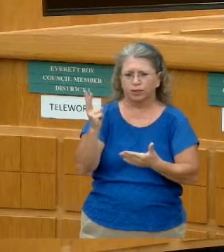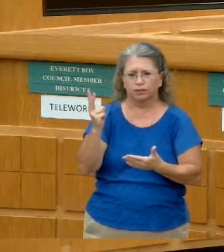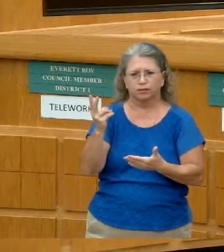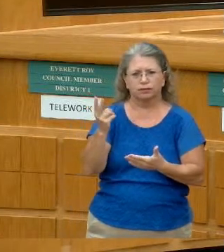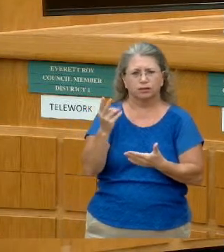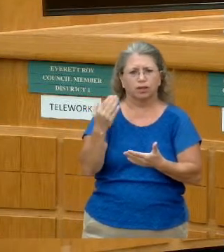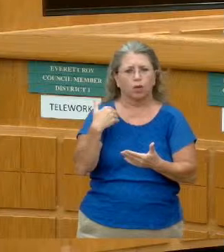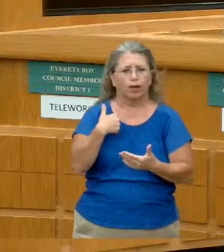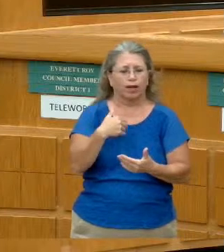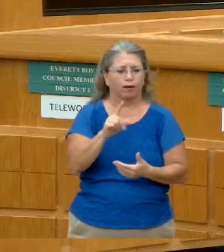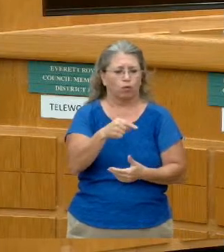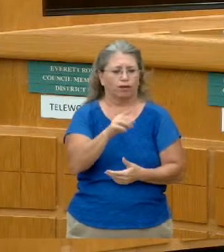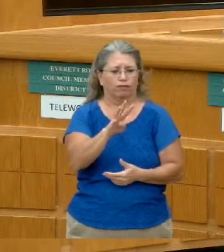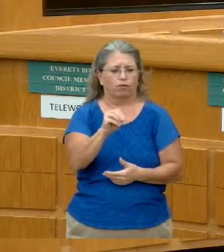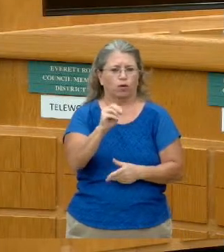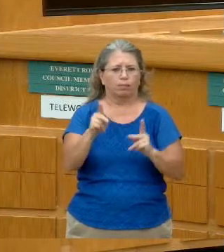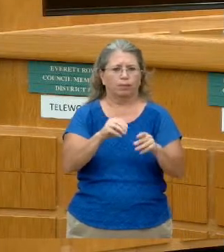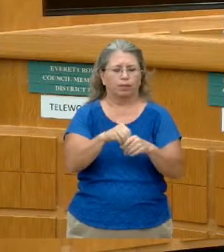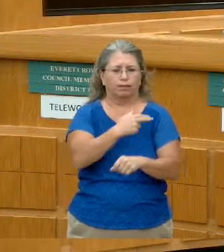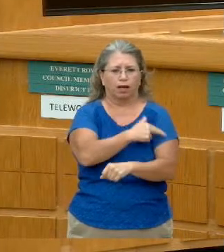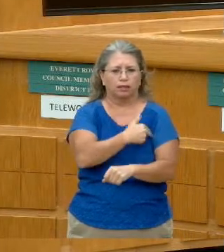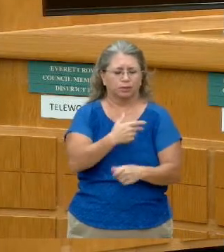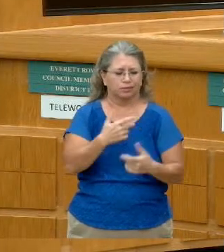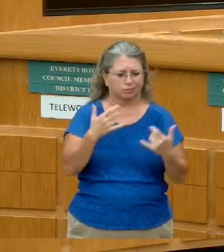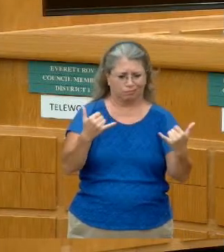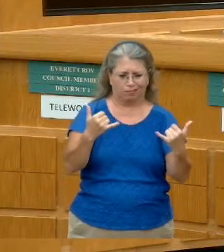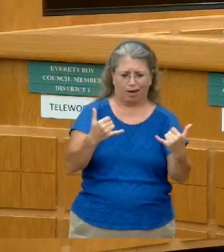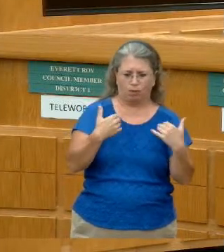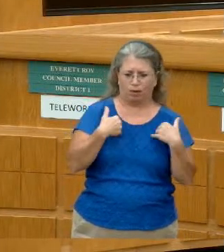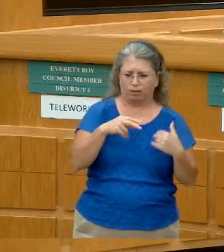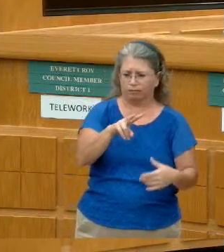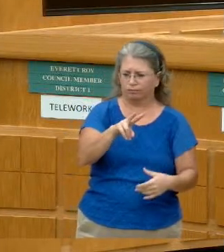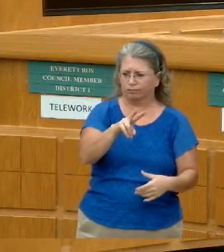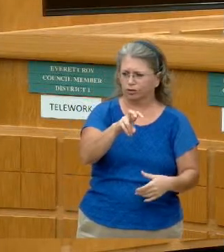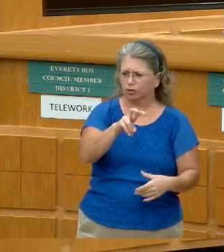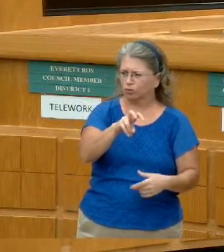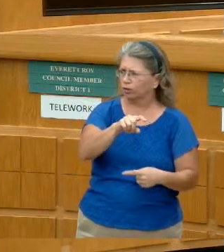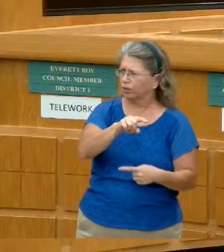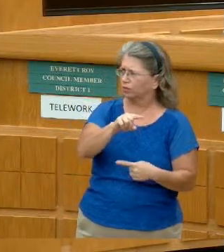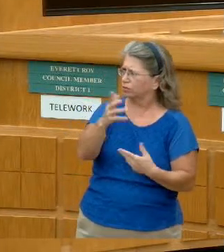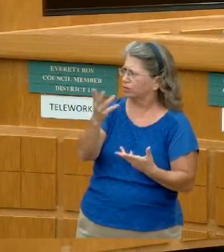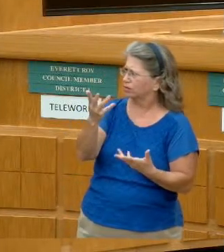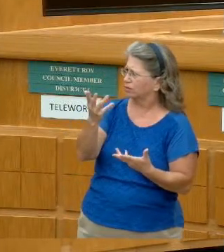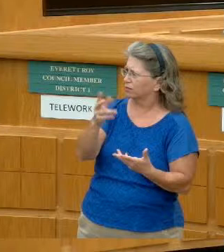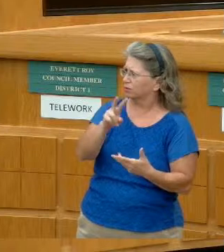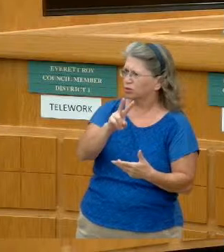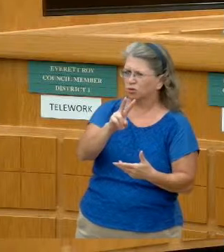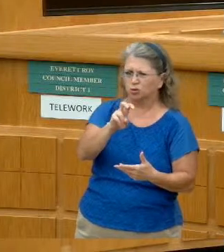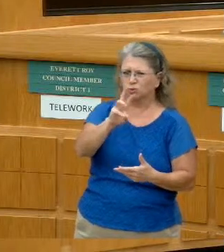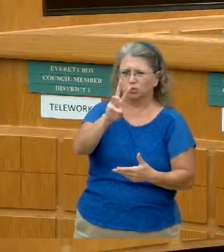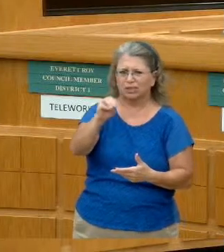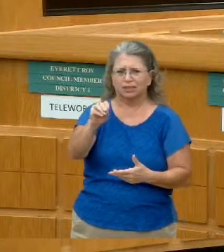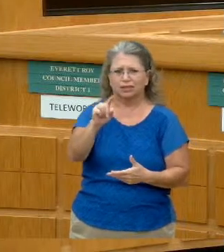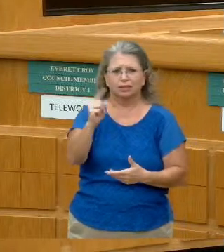people in the hospital to today where we have, 200 and, what was it, 260? I mean,